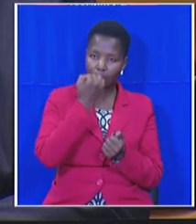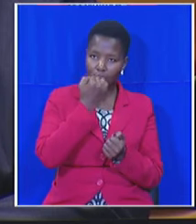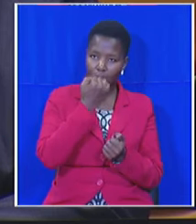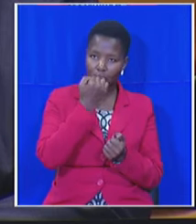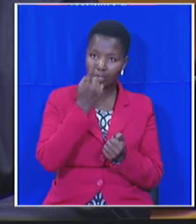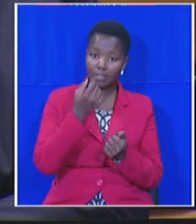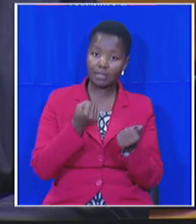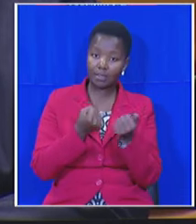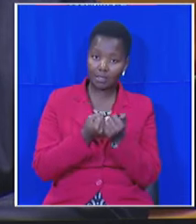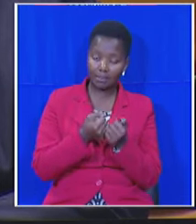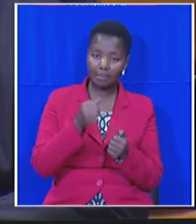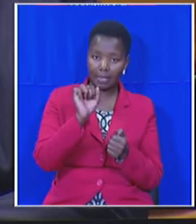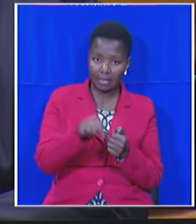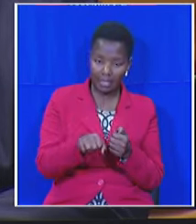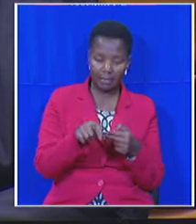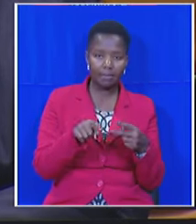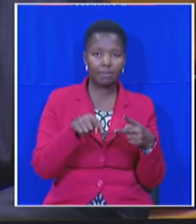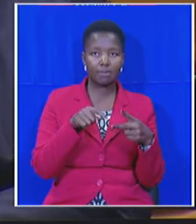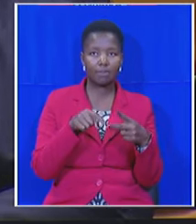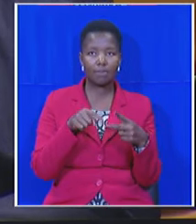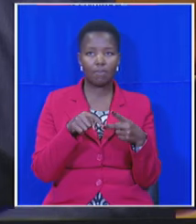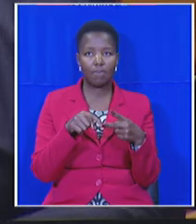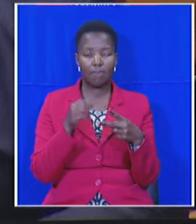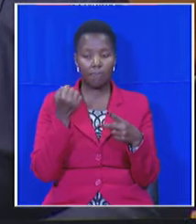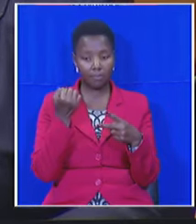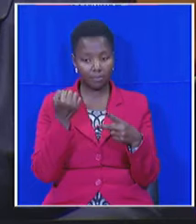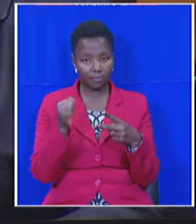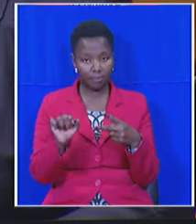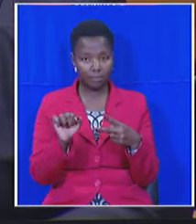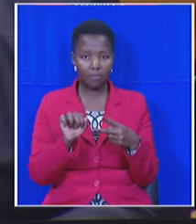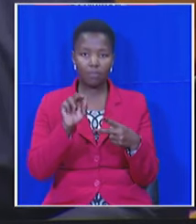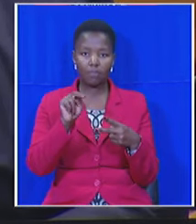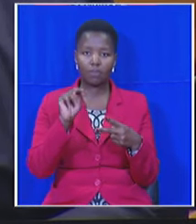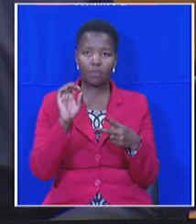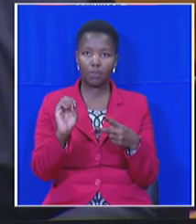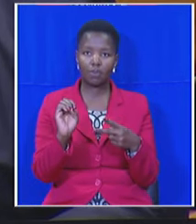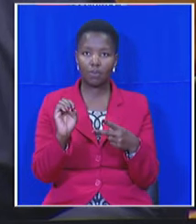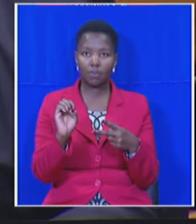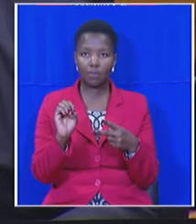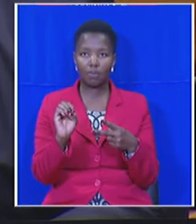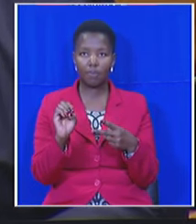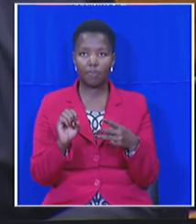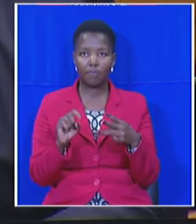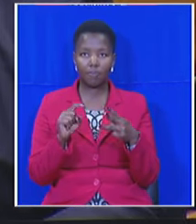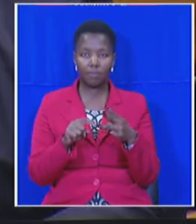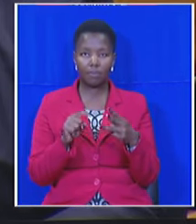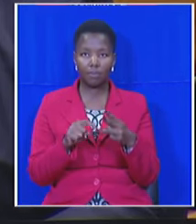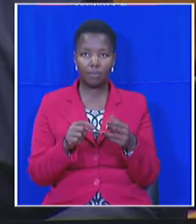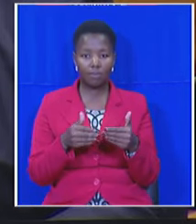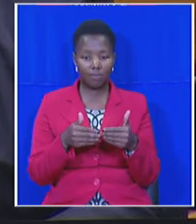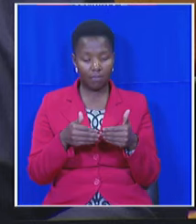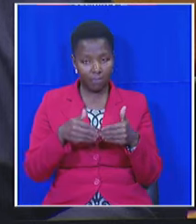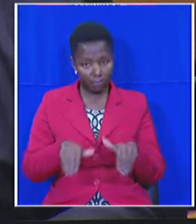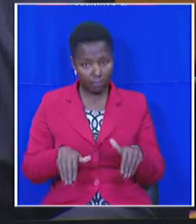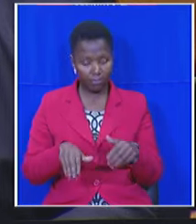Those in favor will press the yes button. And those against should press the no button. And